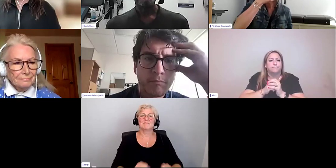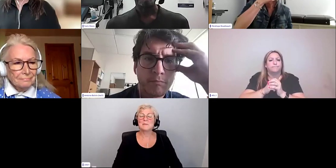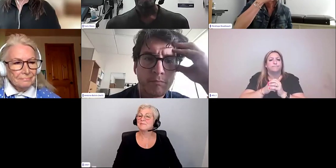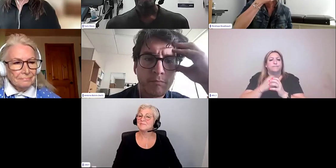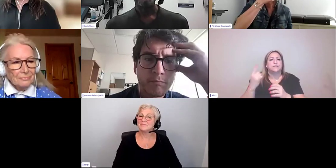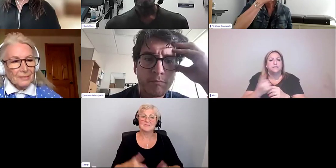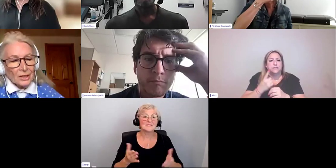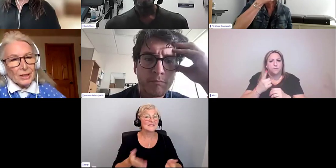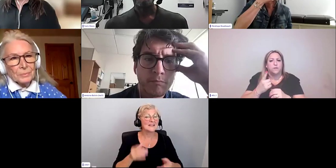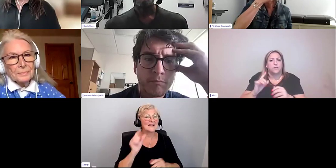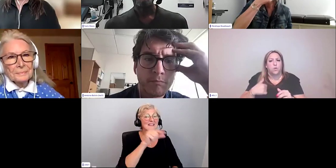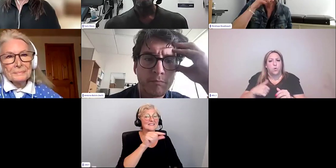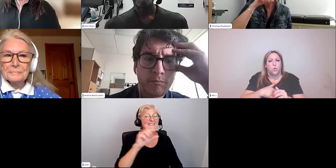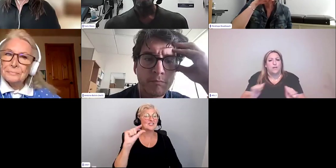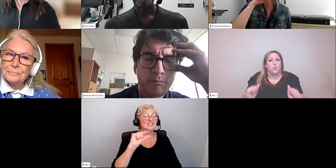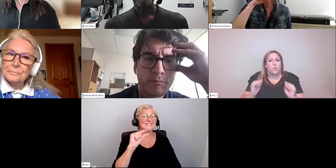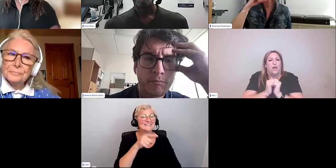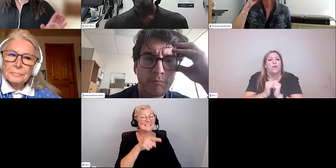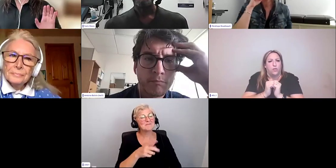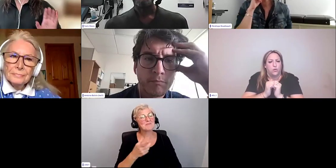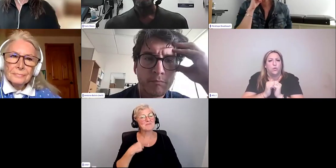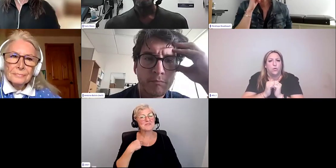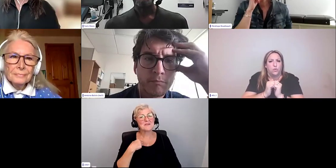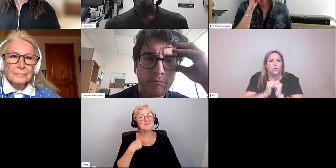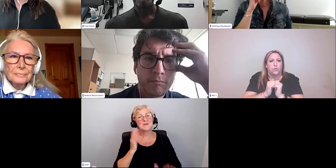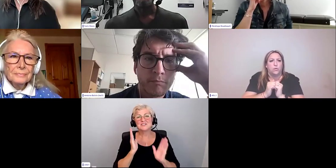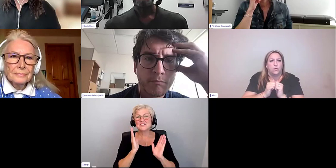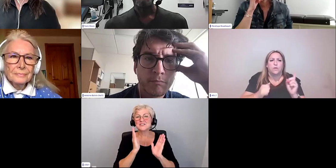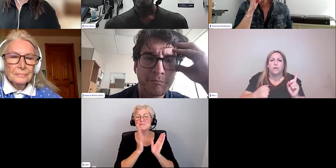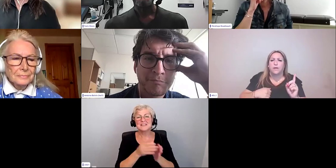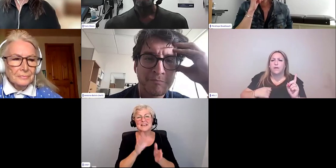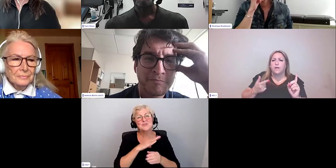brings us together. Ghislaine, I was wondering,